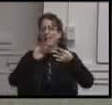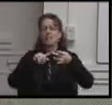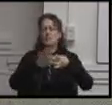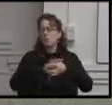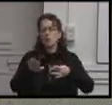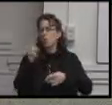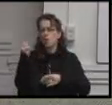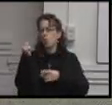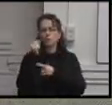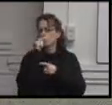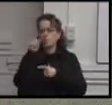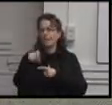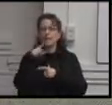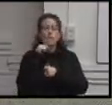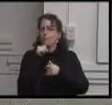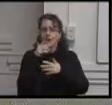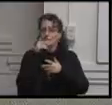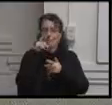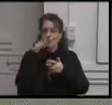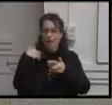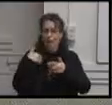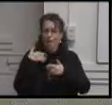December. And